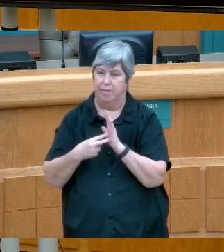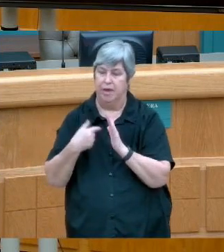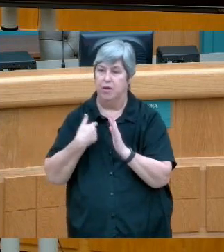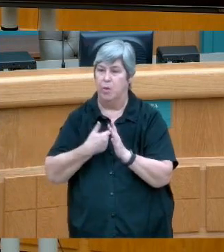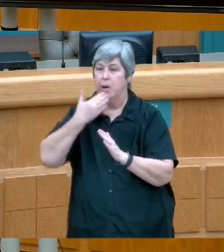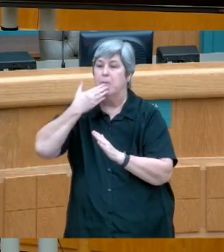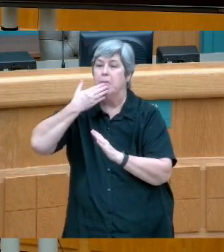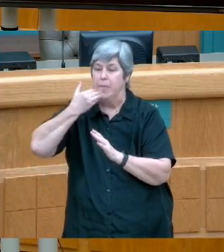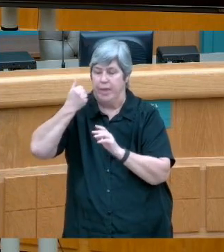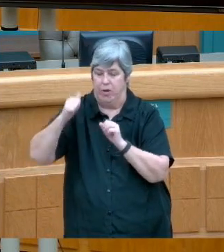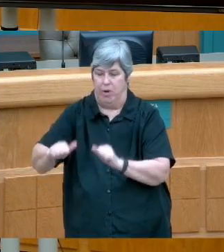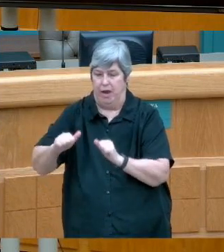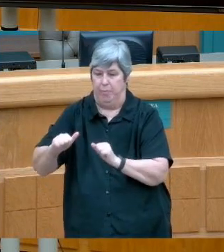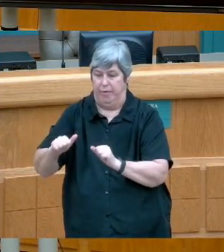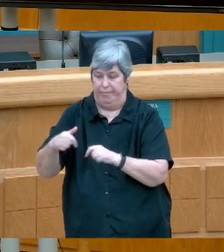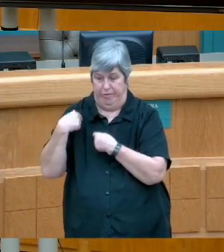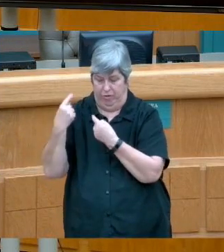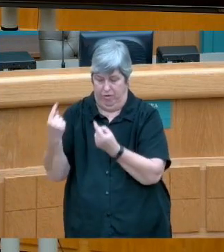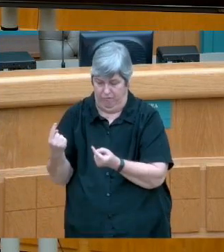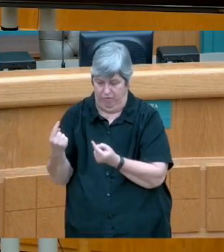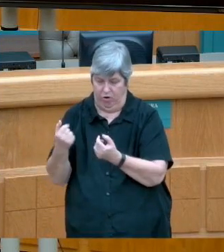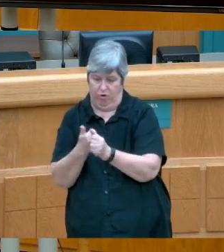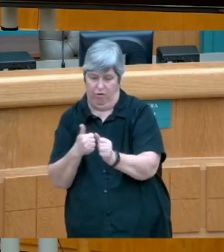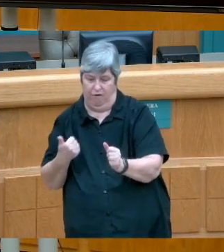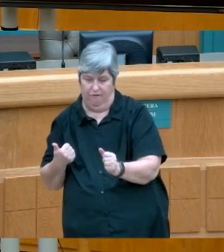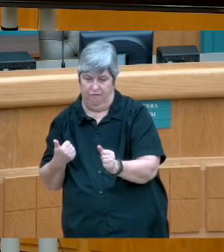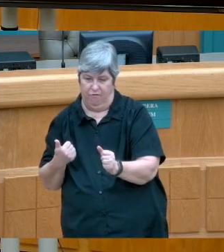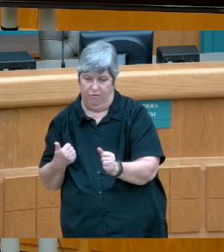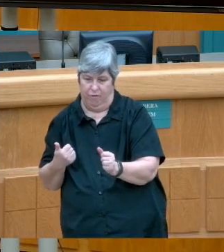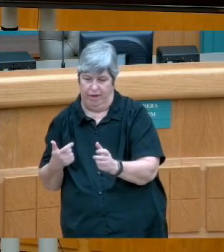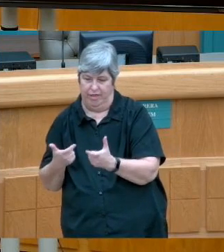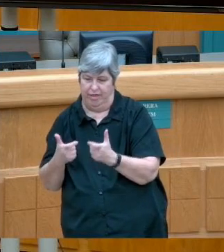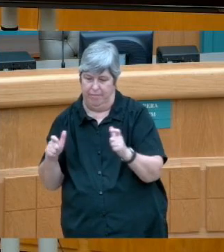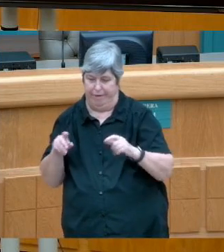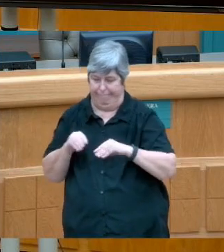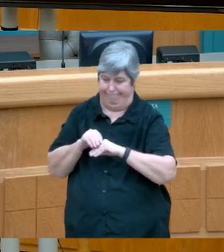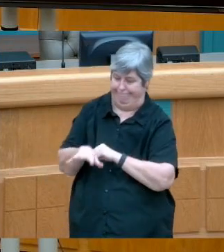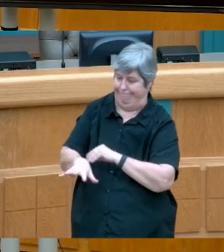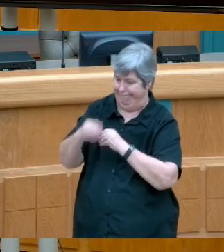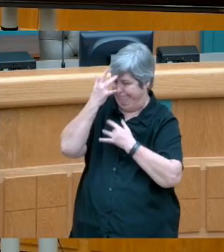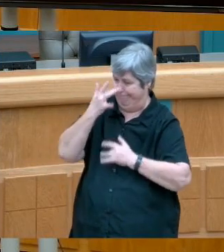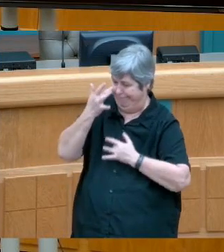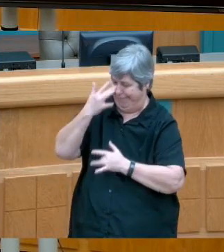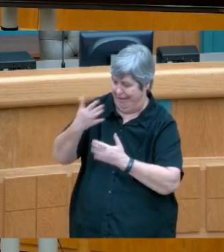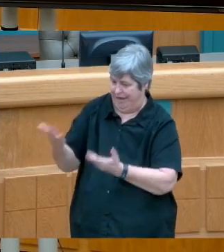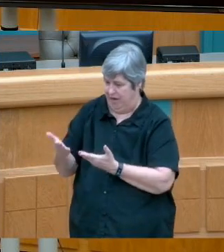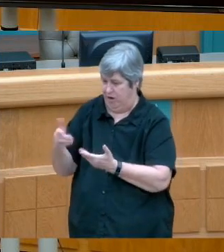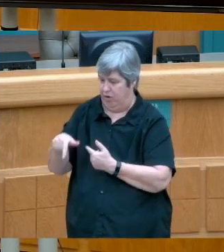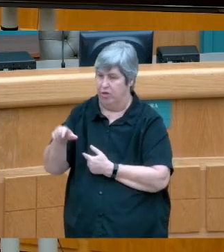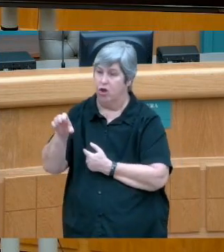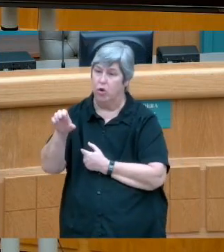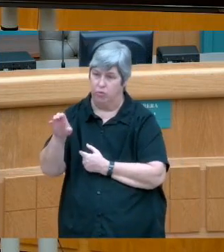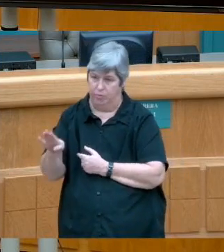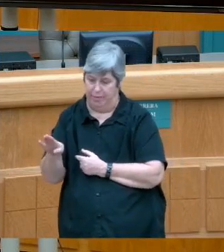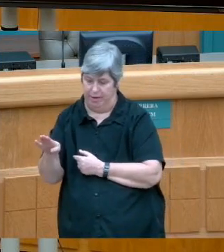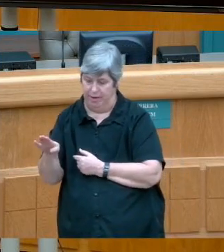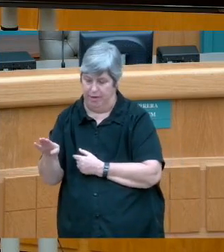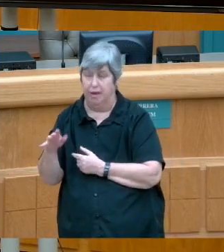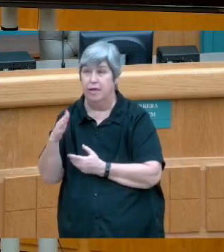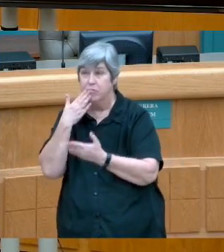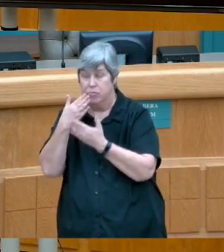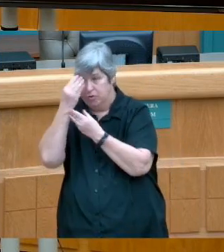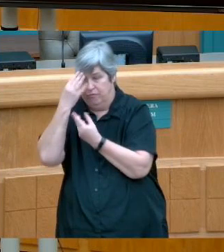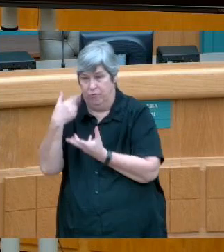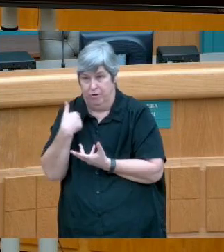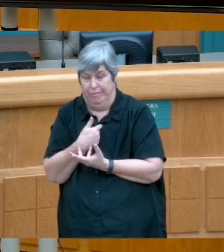were better able to, thus far, avoid the major brunt of the pandemic here in the Coastal Bend area, which is good